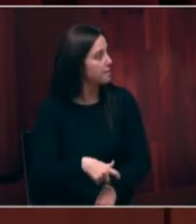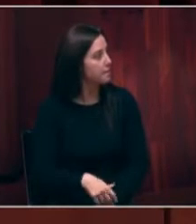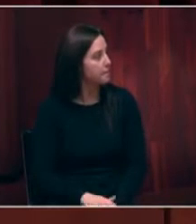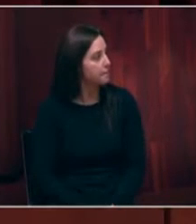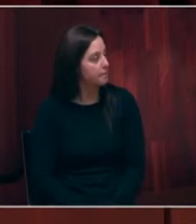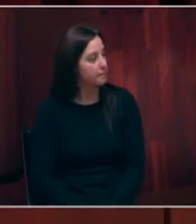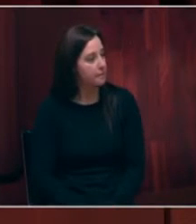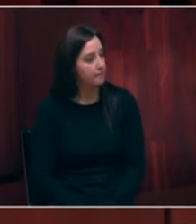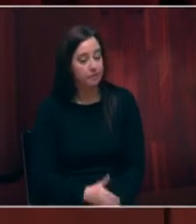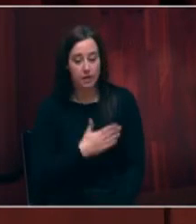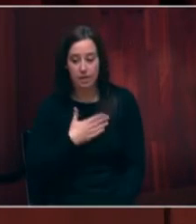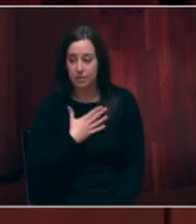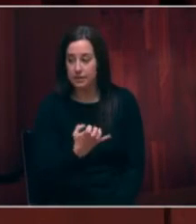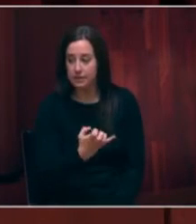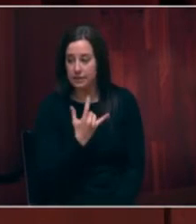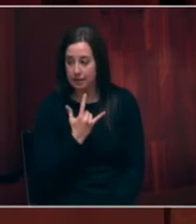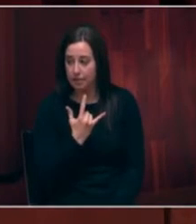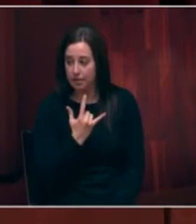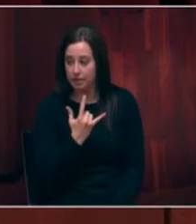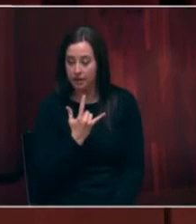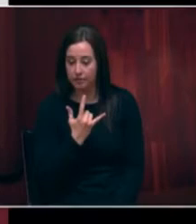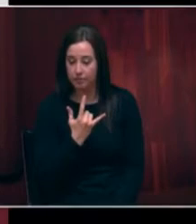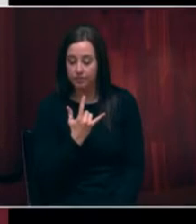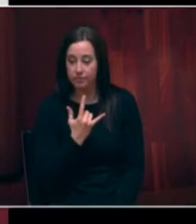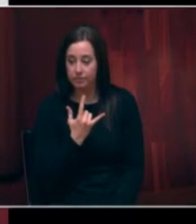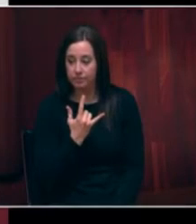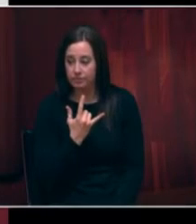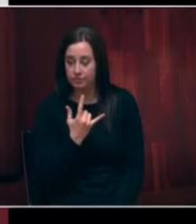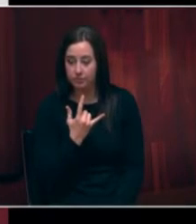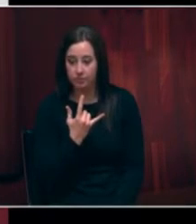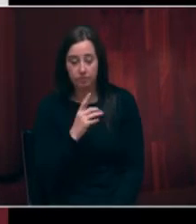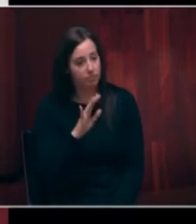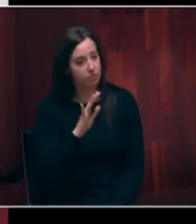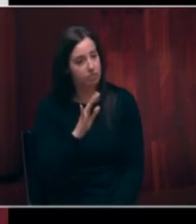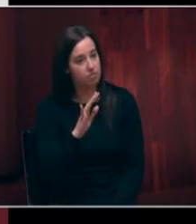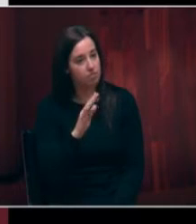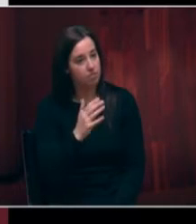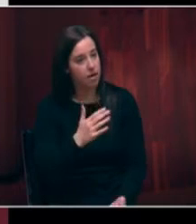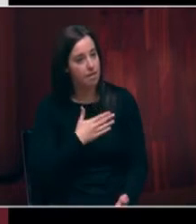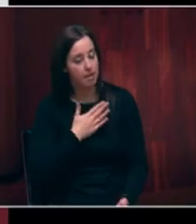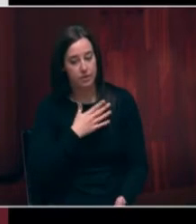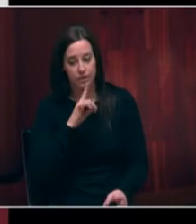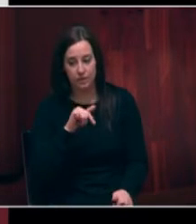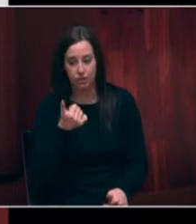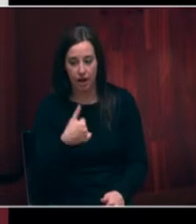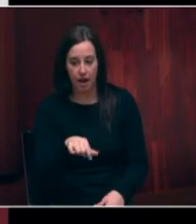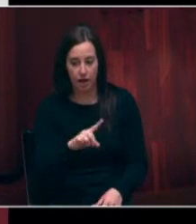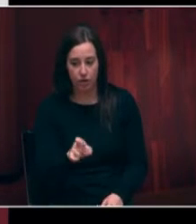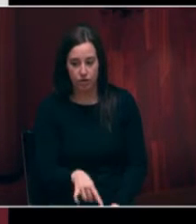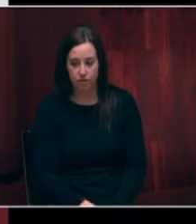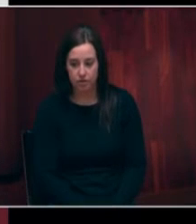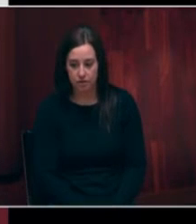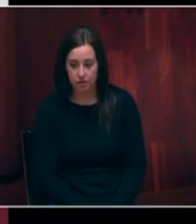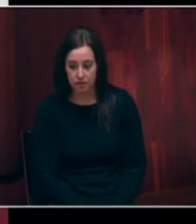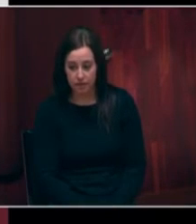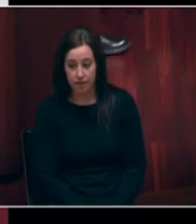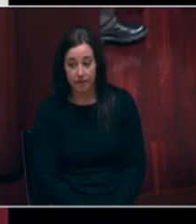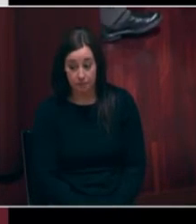please shoot me an email. I'm happy to talk with you or answer any questions you may have. Thank you.